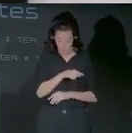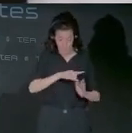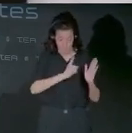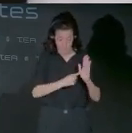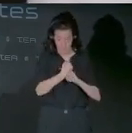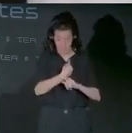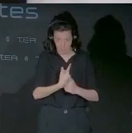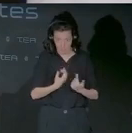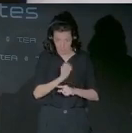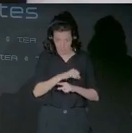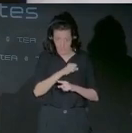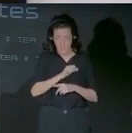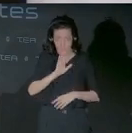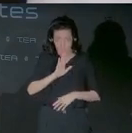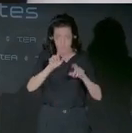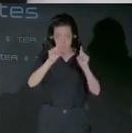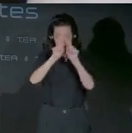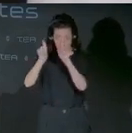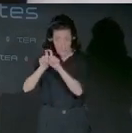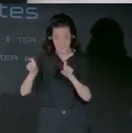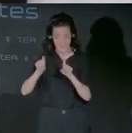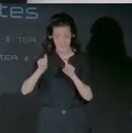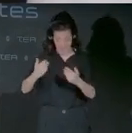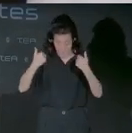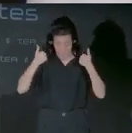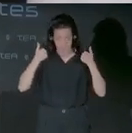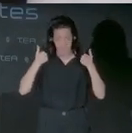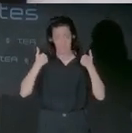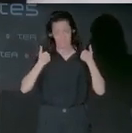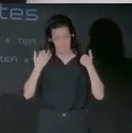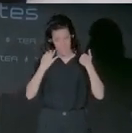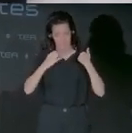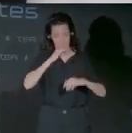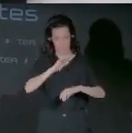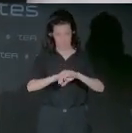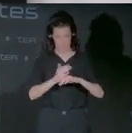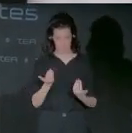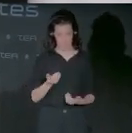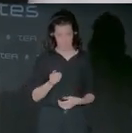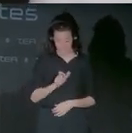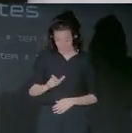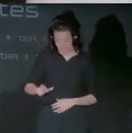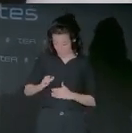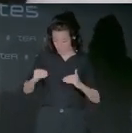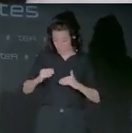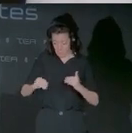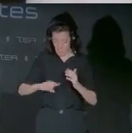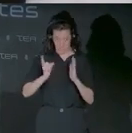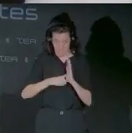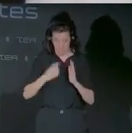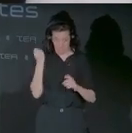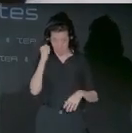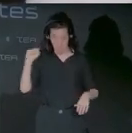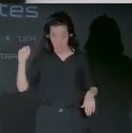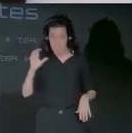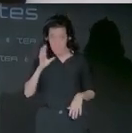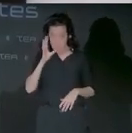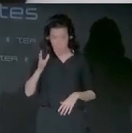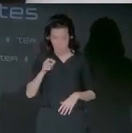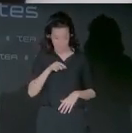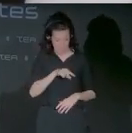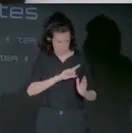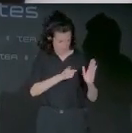law because the law wasn't built for the current situation. So we may have to roll back some laws that we've got at